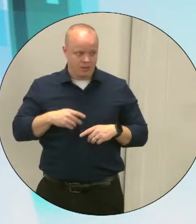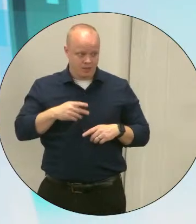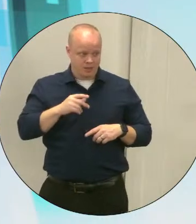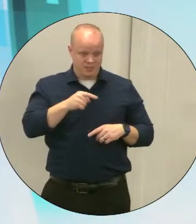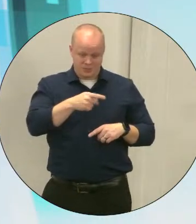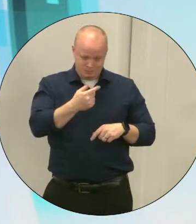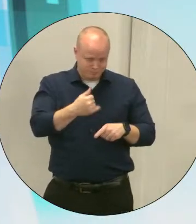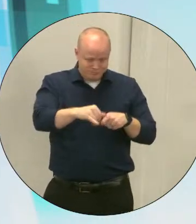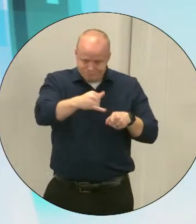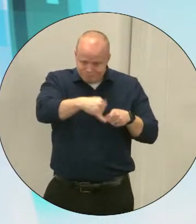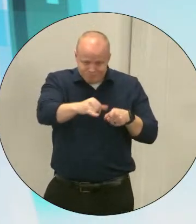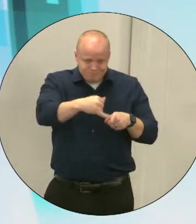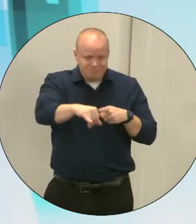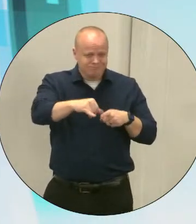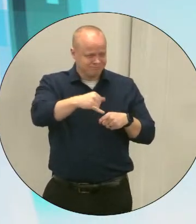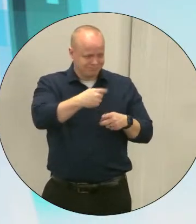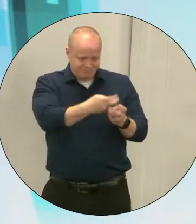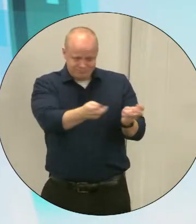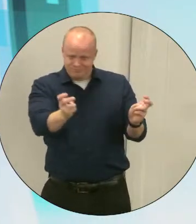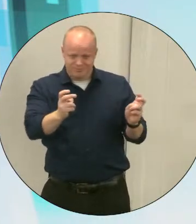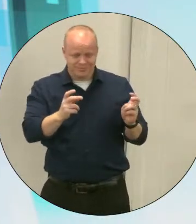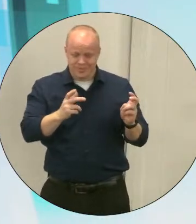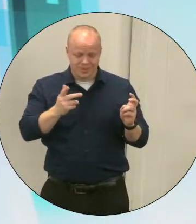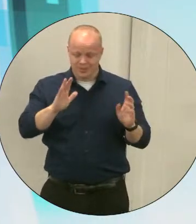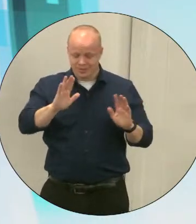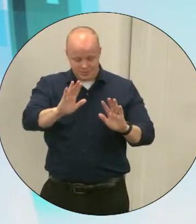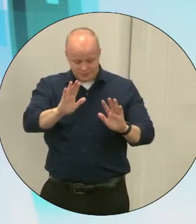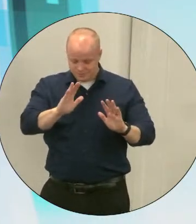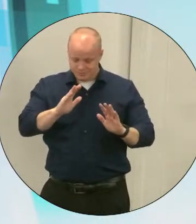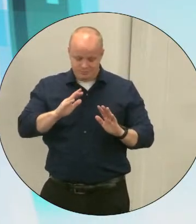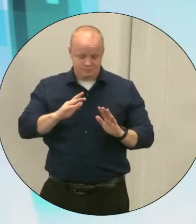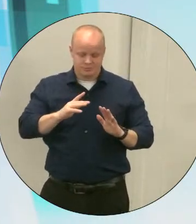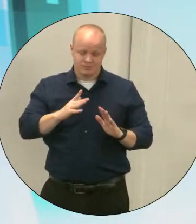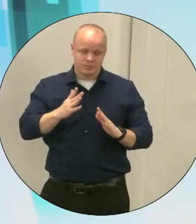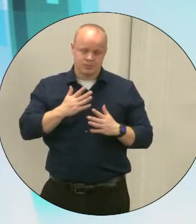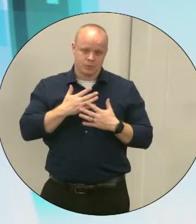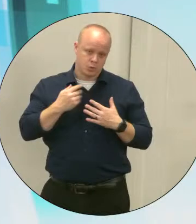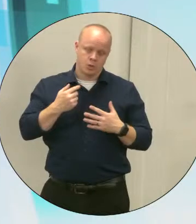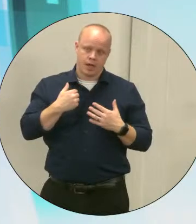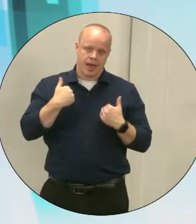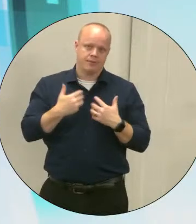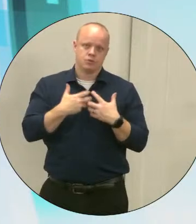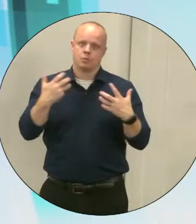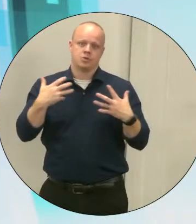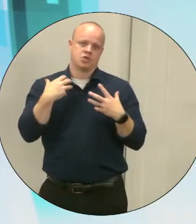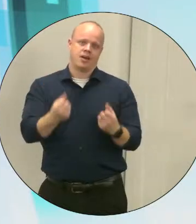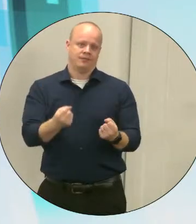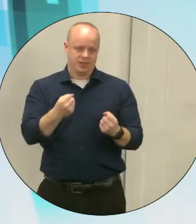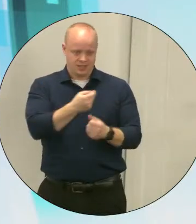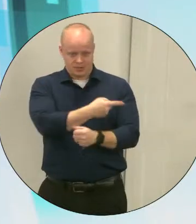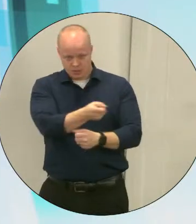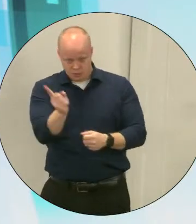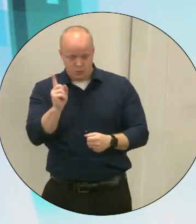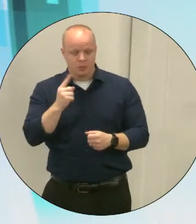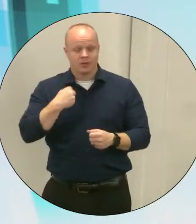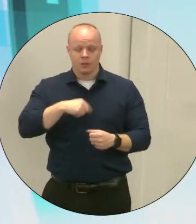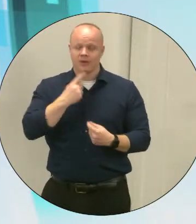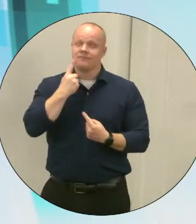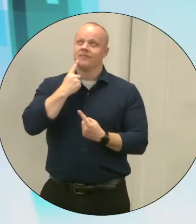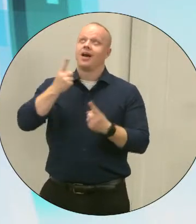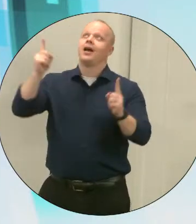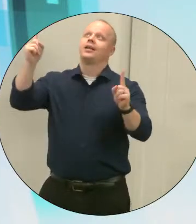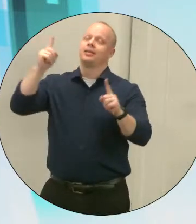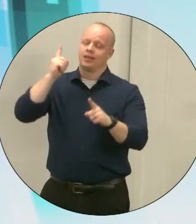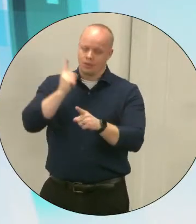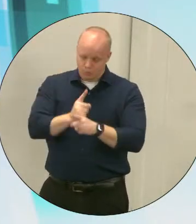using cuss words and everything else. And I just have so much confidence in you guys that we are finally on